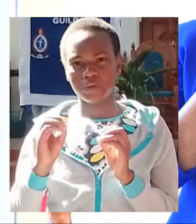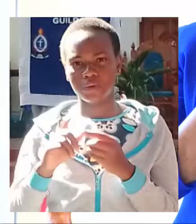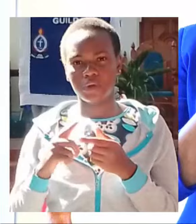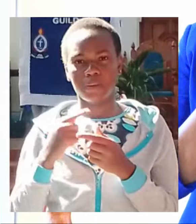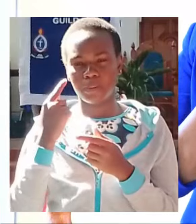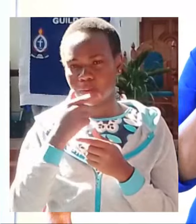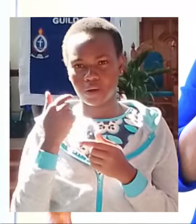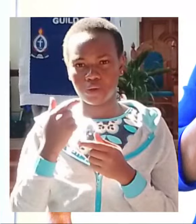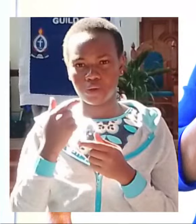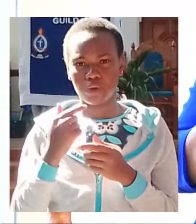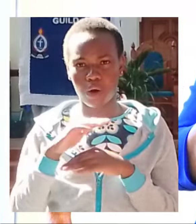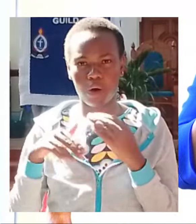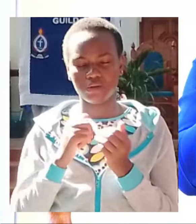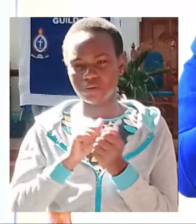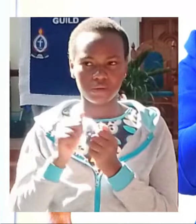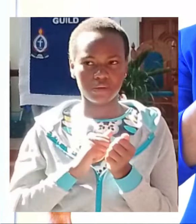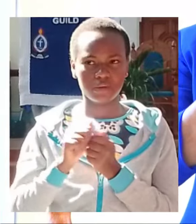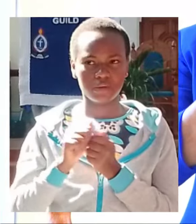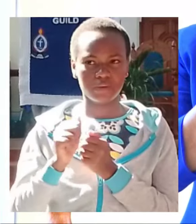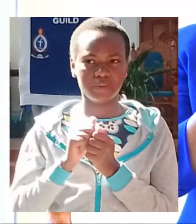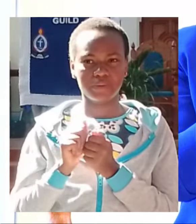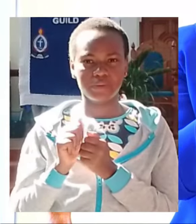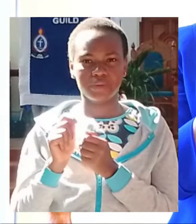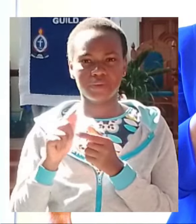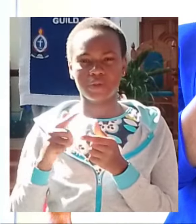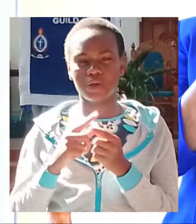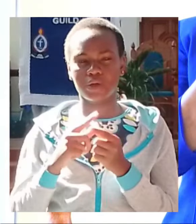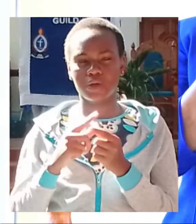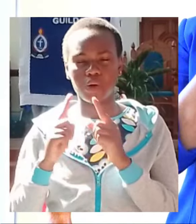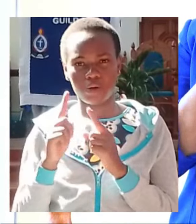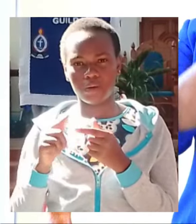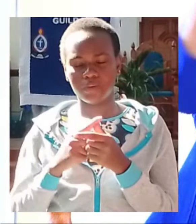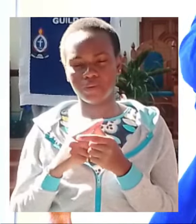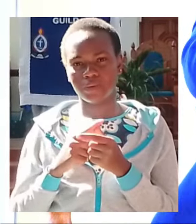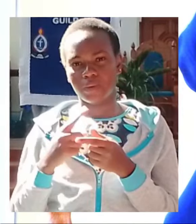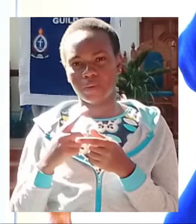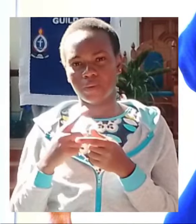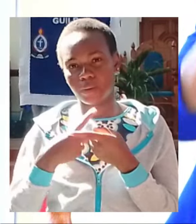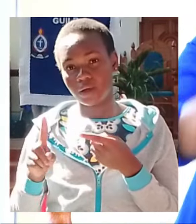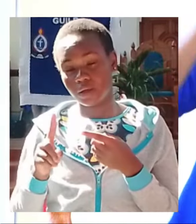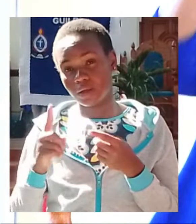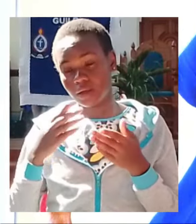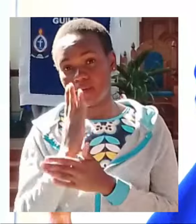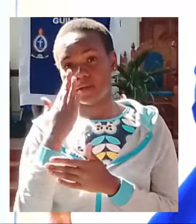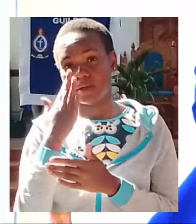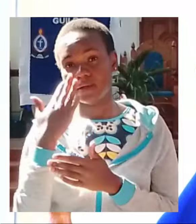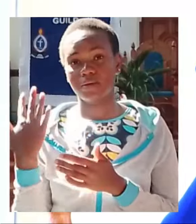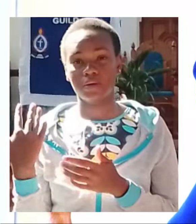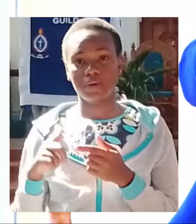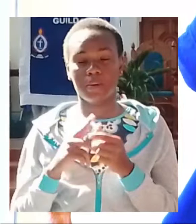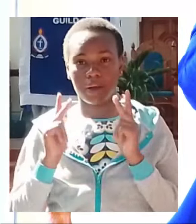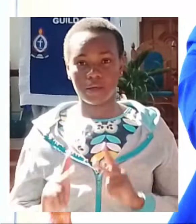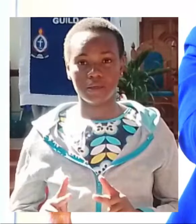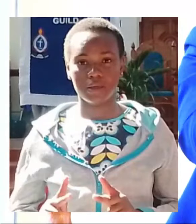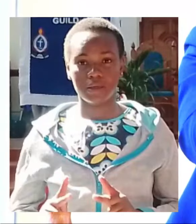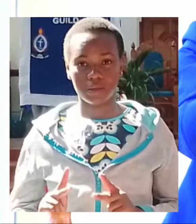mdomo yake ni ile, yeah? Sunajua sa zingine vile wanatuongeleshanga. Haijalishi, but do the right thing because you are supposed